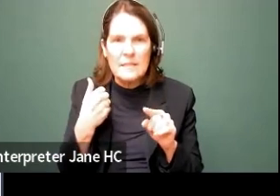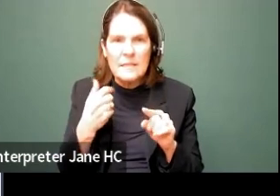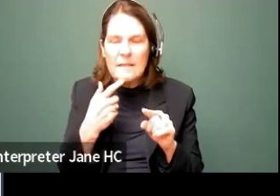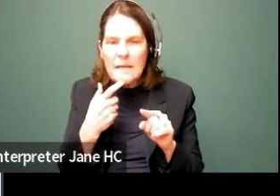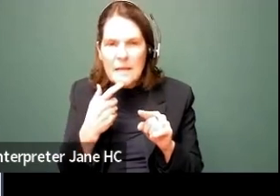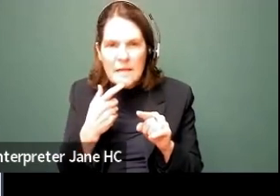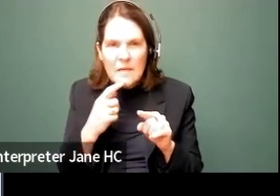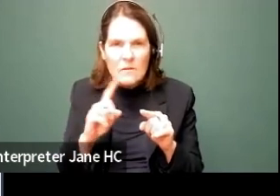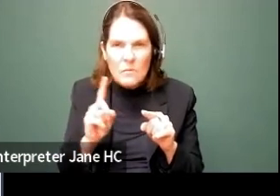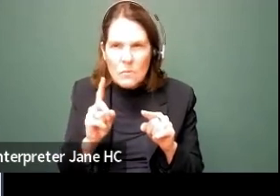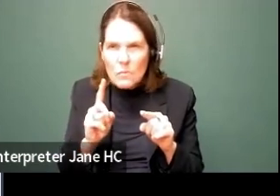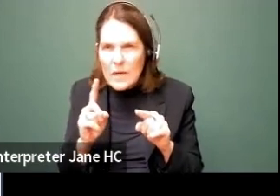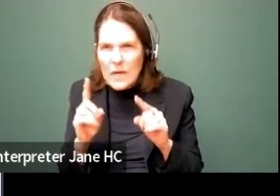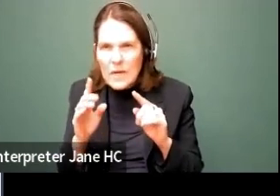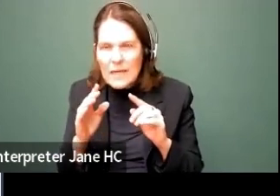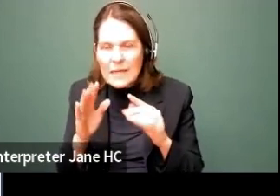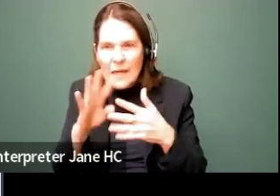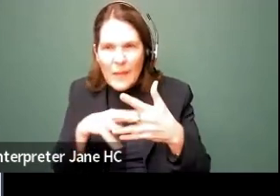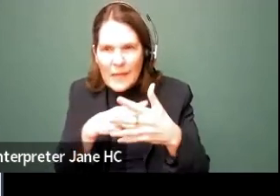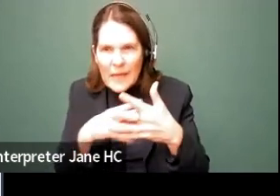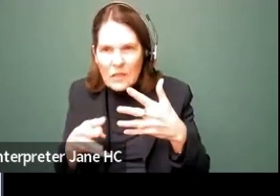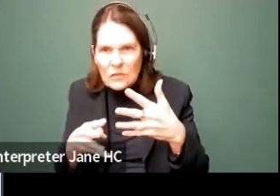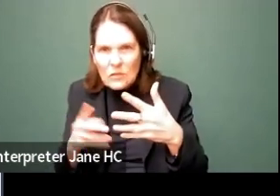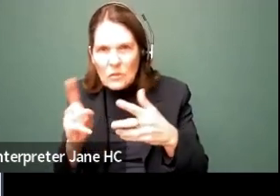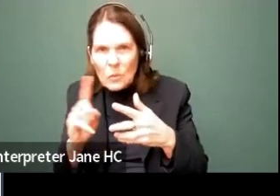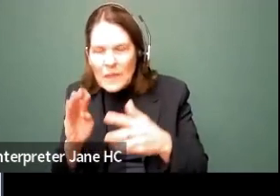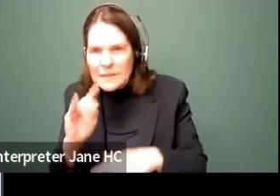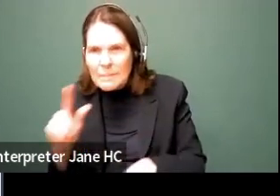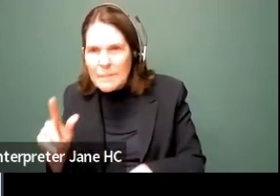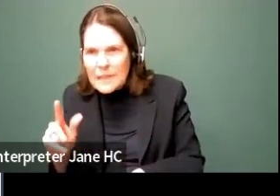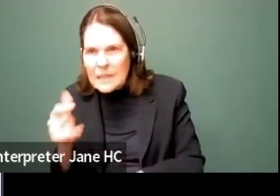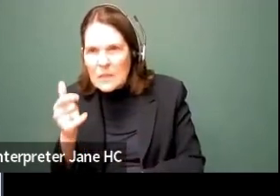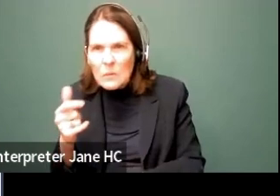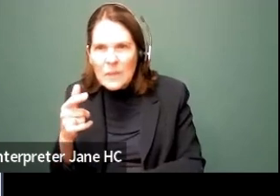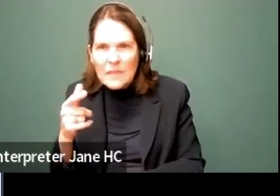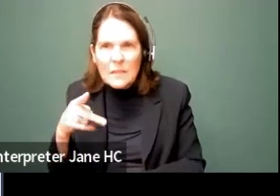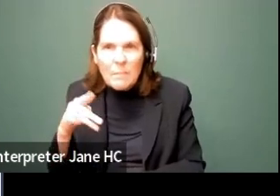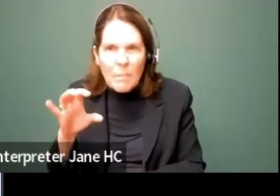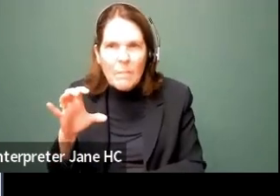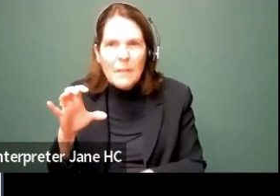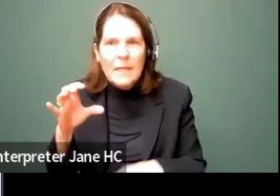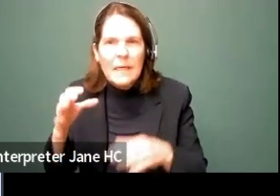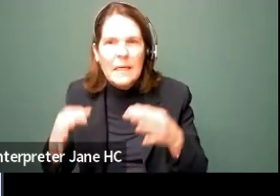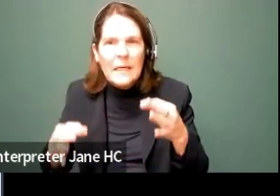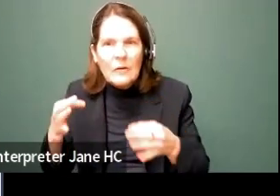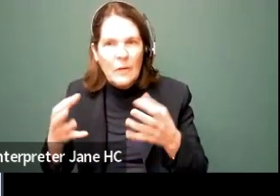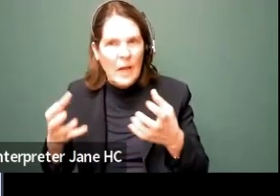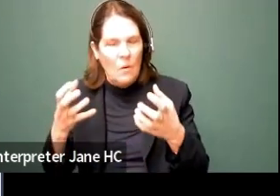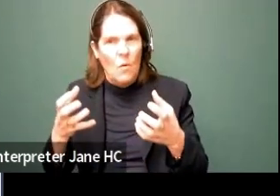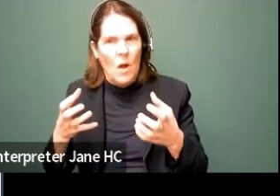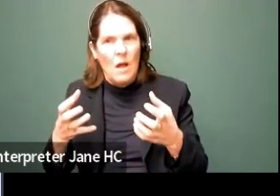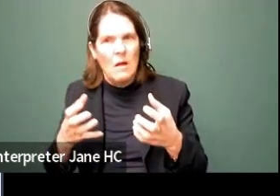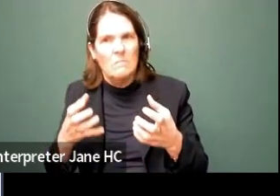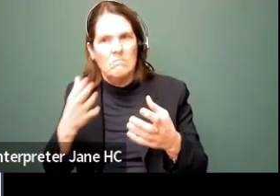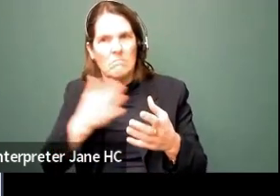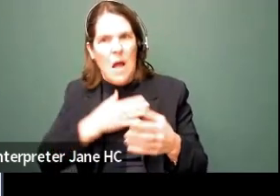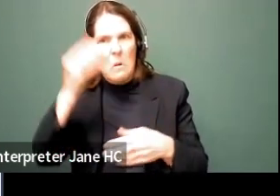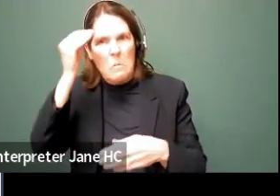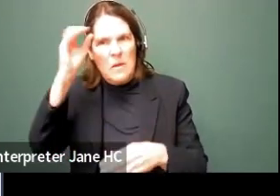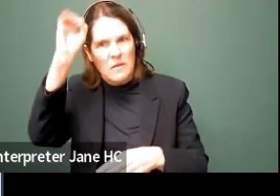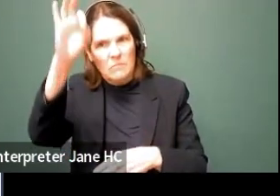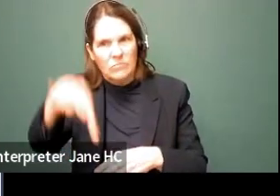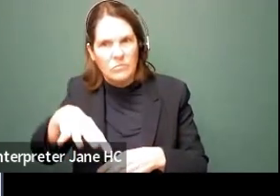pick which bill and public hearing that you want to weigh in on, we